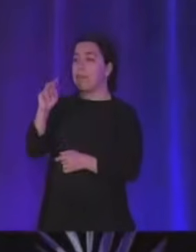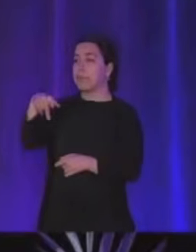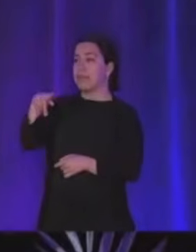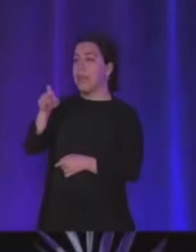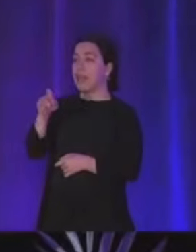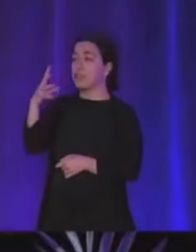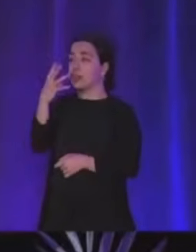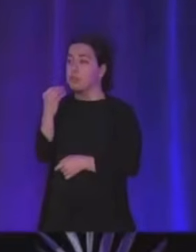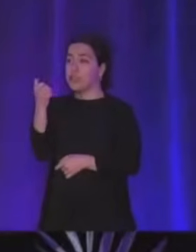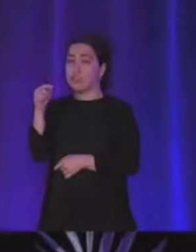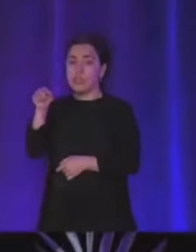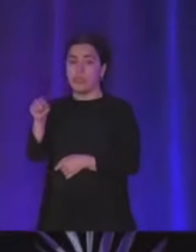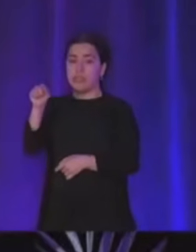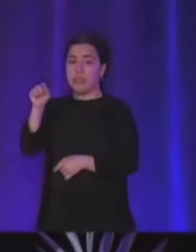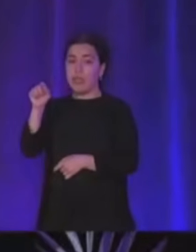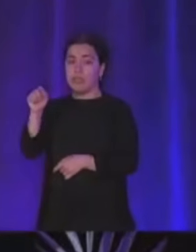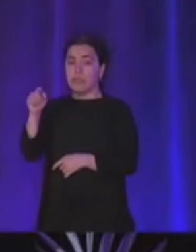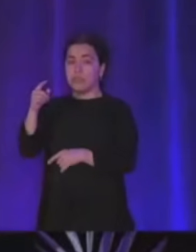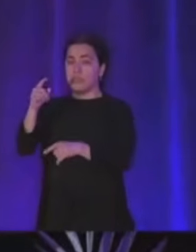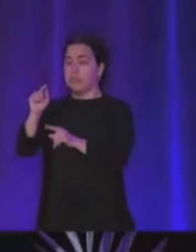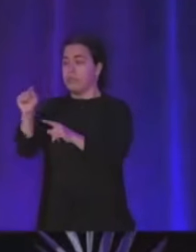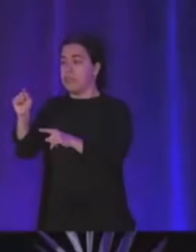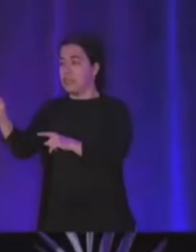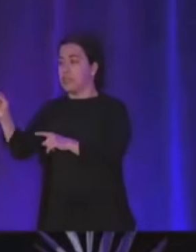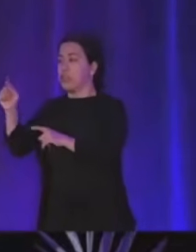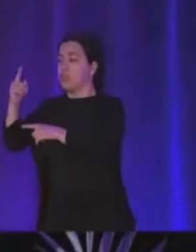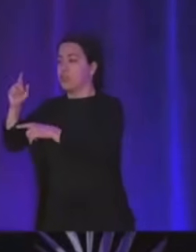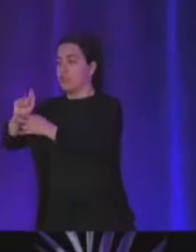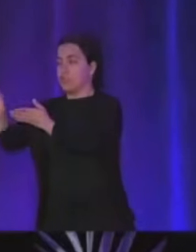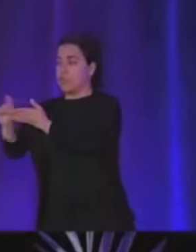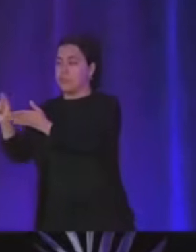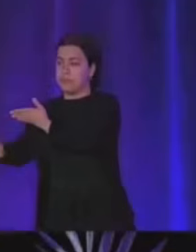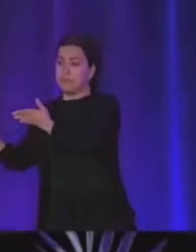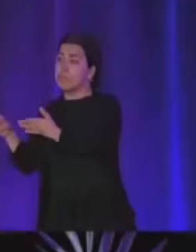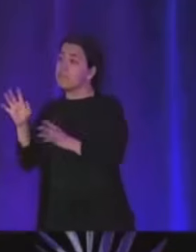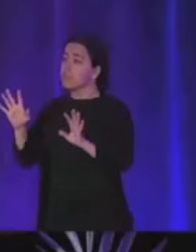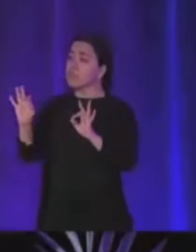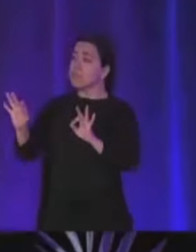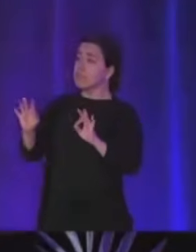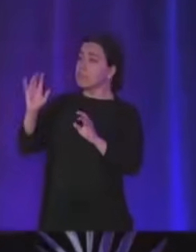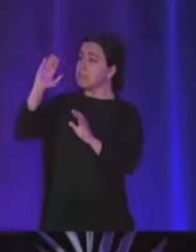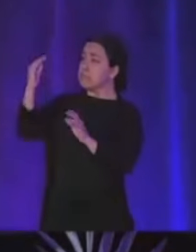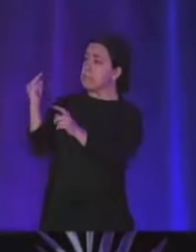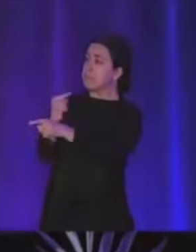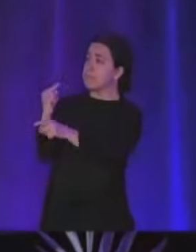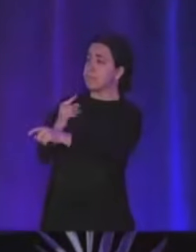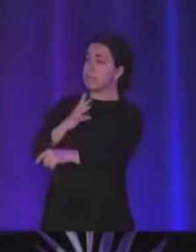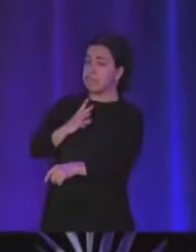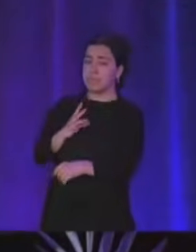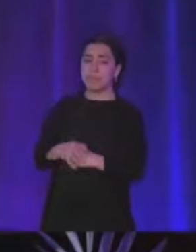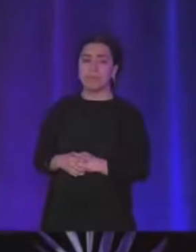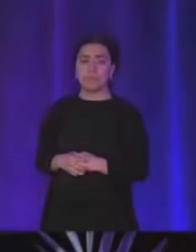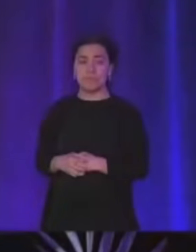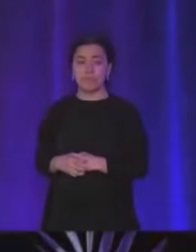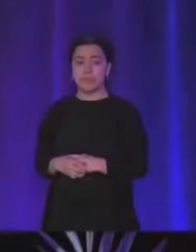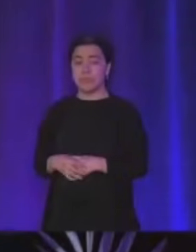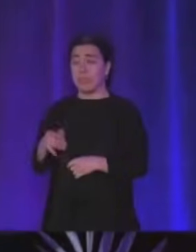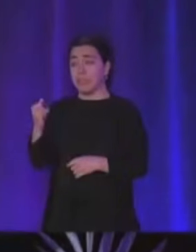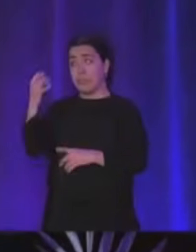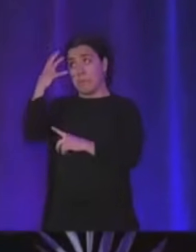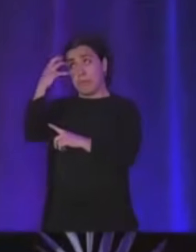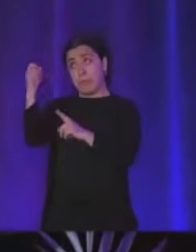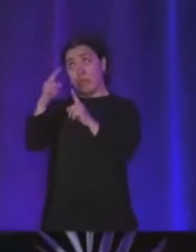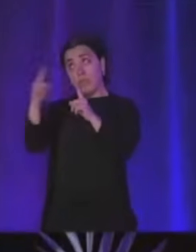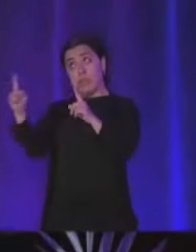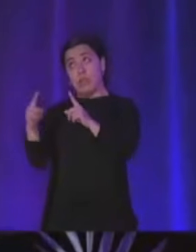directory dash write, something like that. That's reasonable. Okay, there we go. Now, if you don't want to memorize that, I